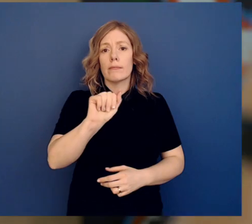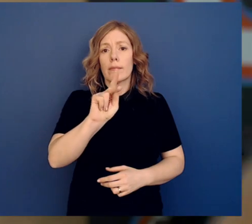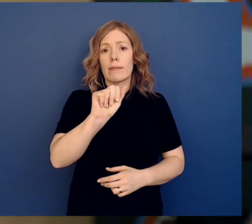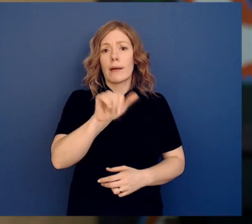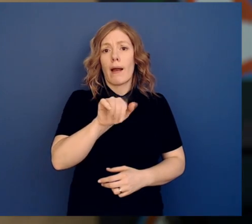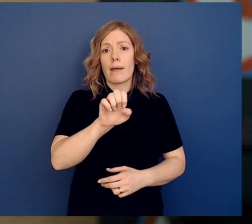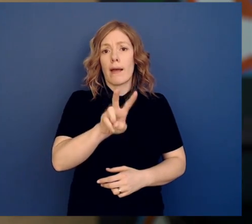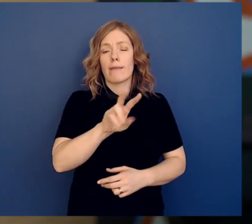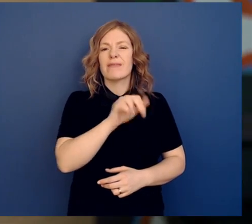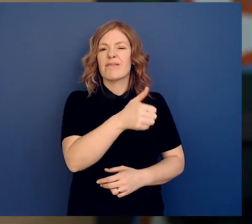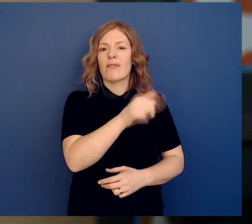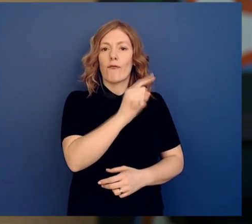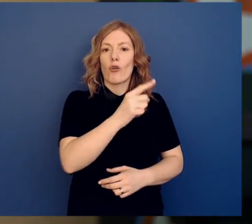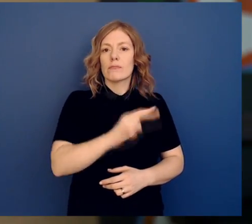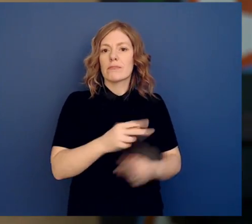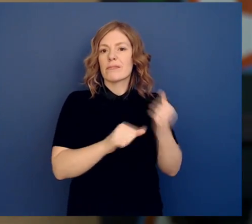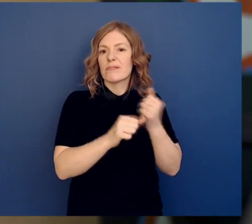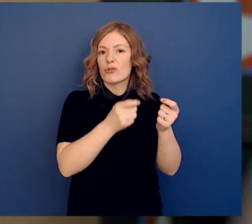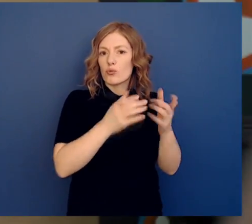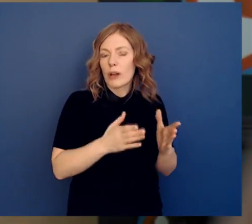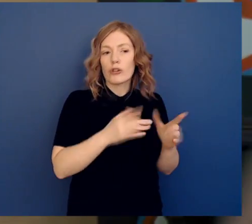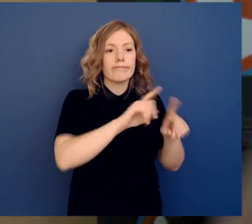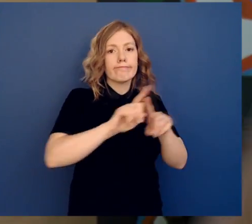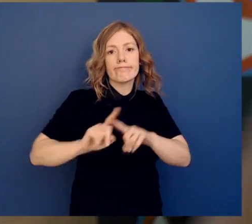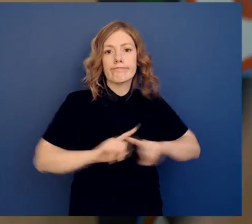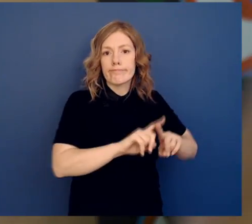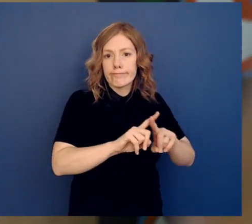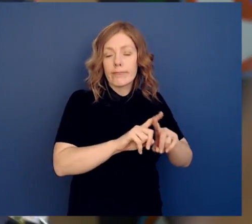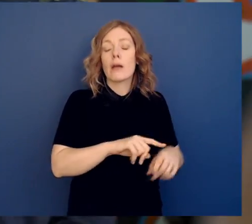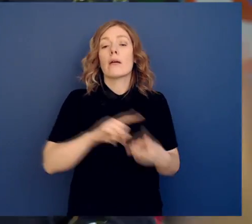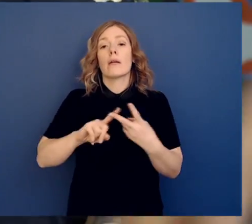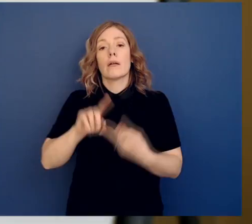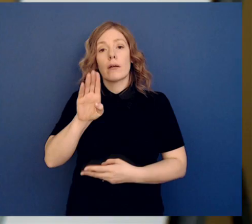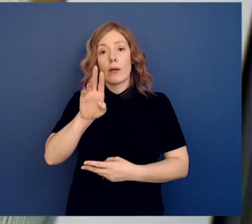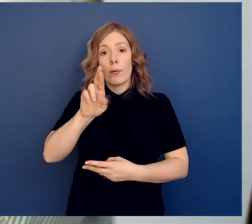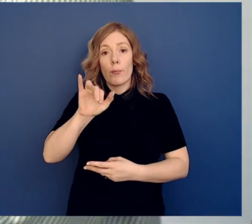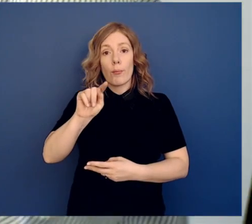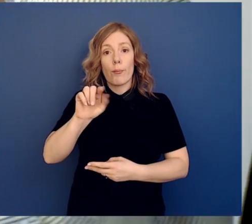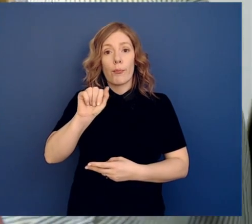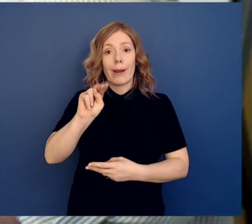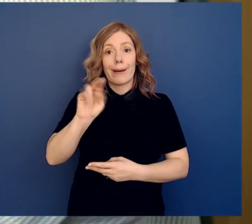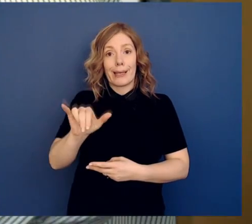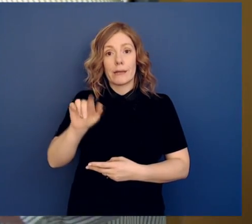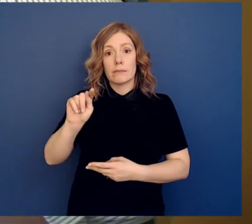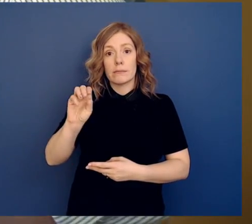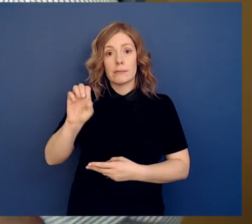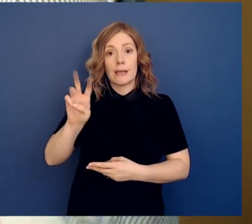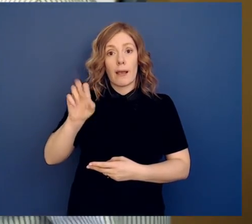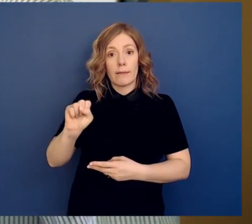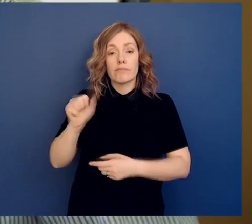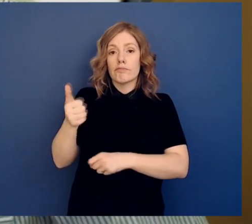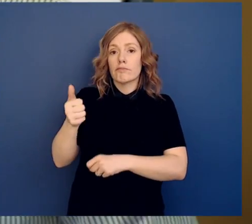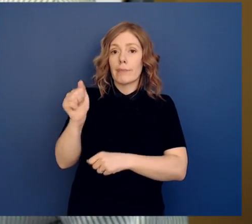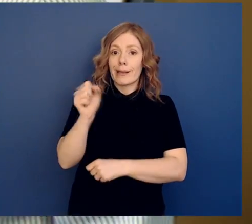is a second AD and he's AD'd in a lot of different areas within production, so he's also worked as a first as well. Brittany Taves is a ASL